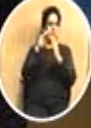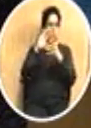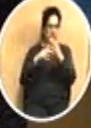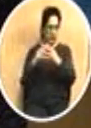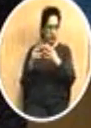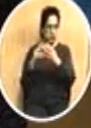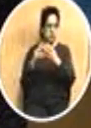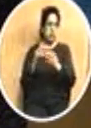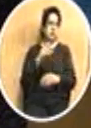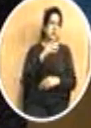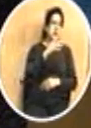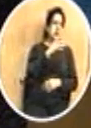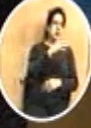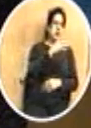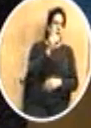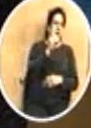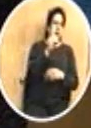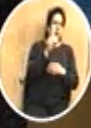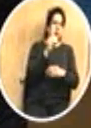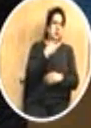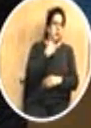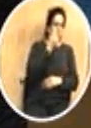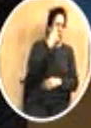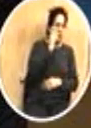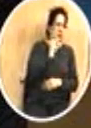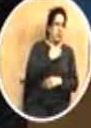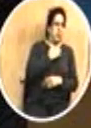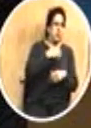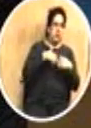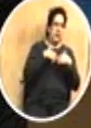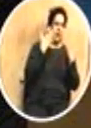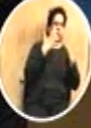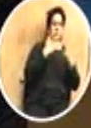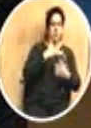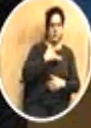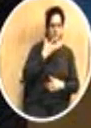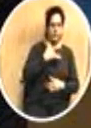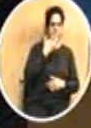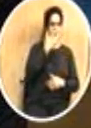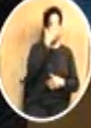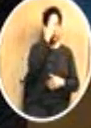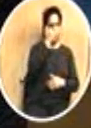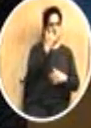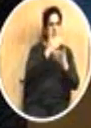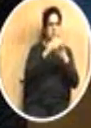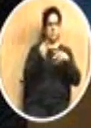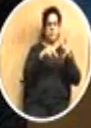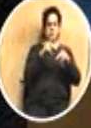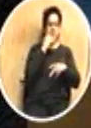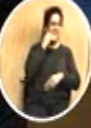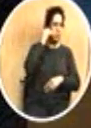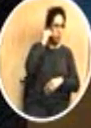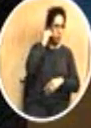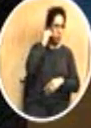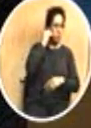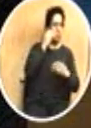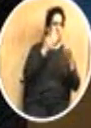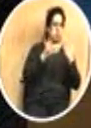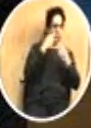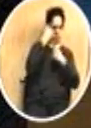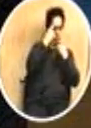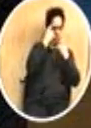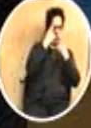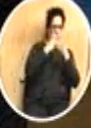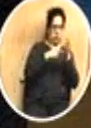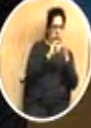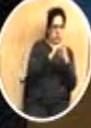In order to understand our outrage and our behavior and our feelings and why some people who are sitting at home may wonder, what is this all